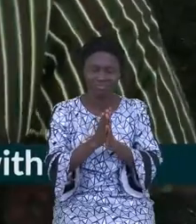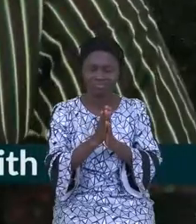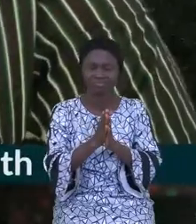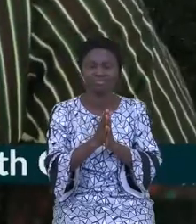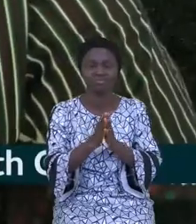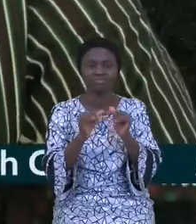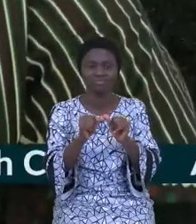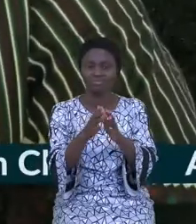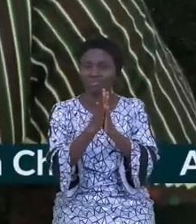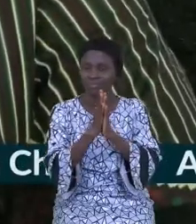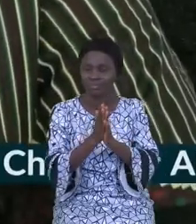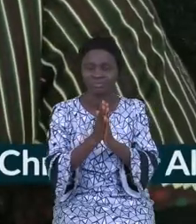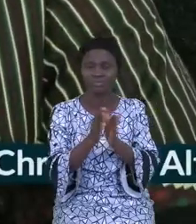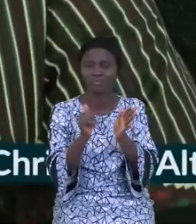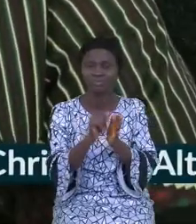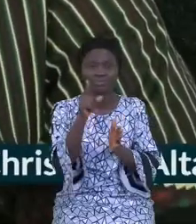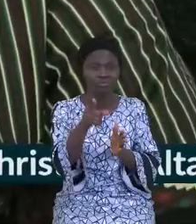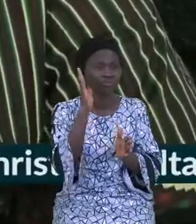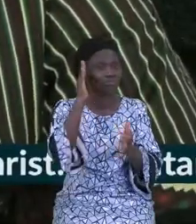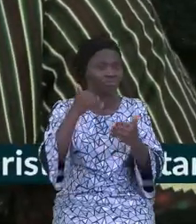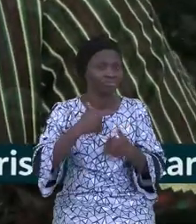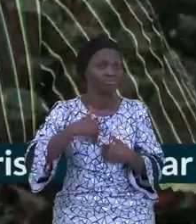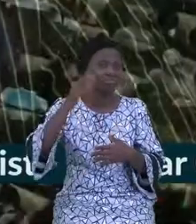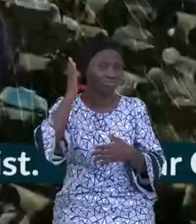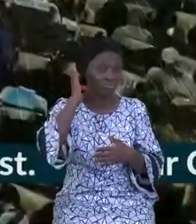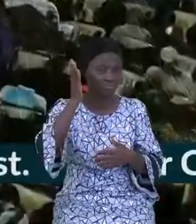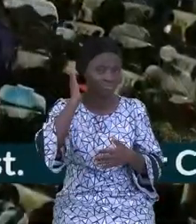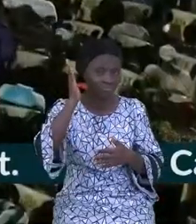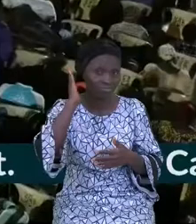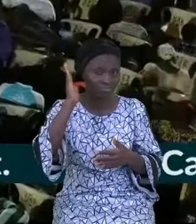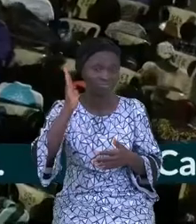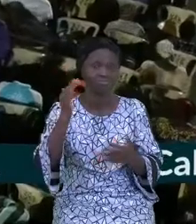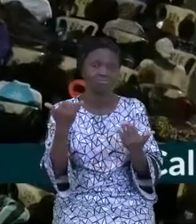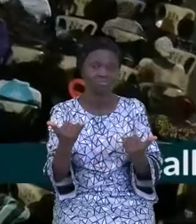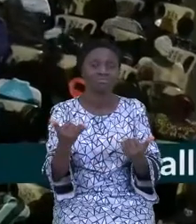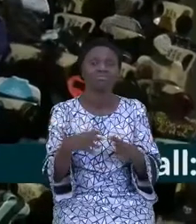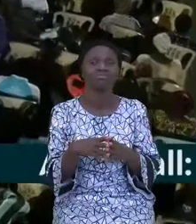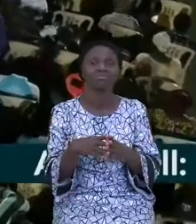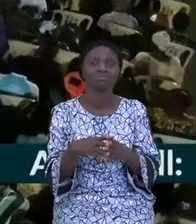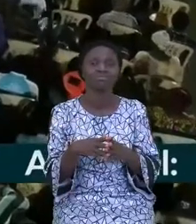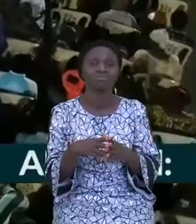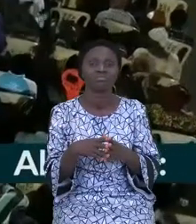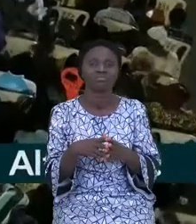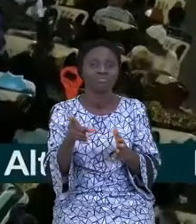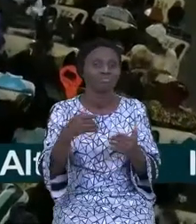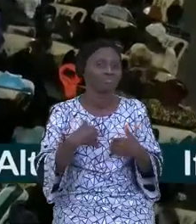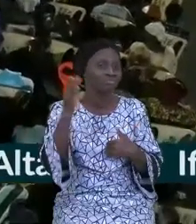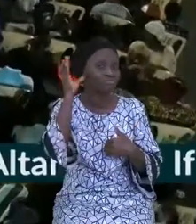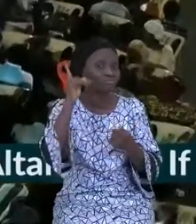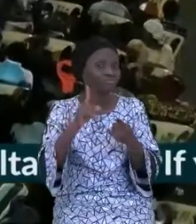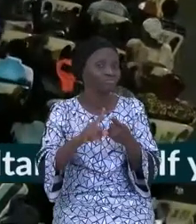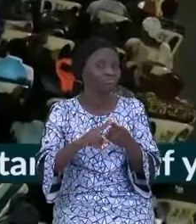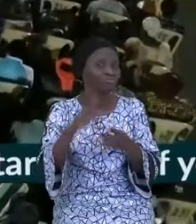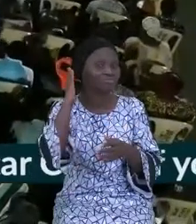giving testimony how the Lord delivered him of problems of 10 years. Your